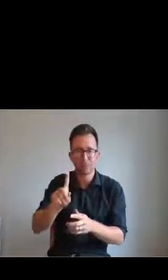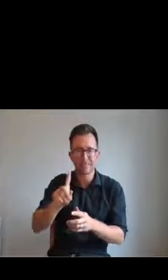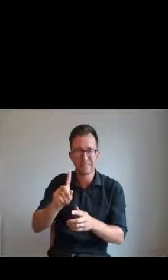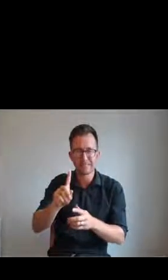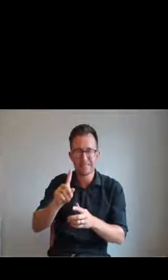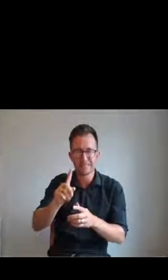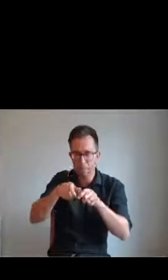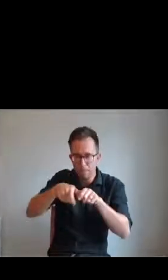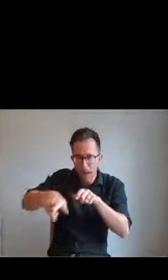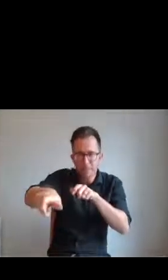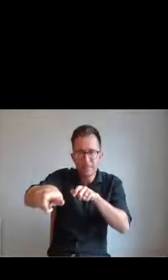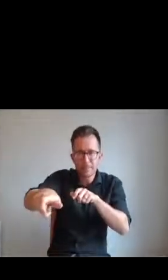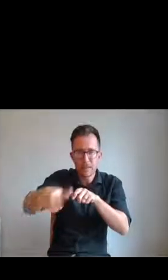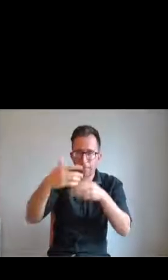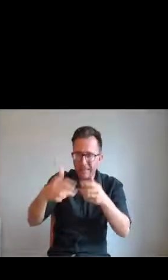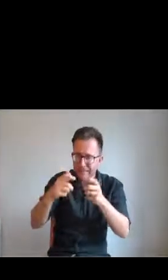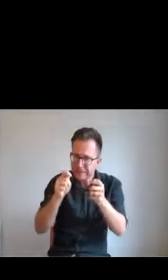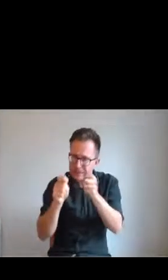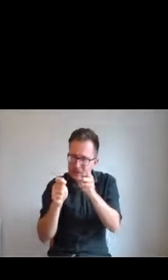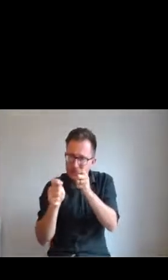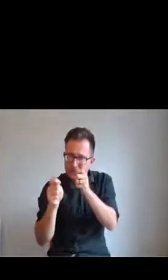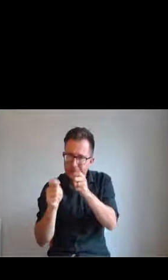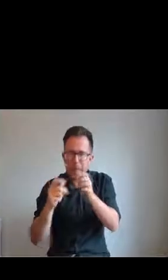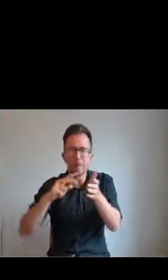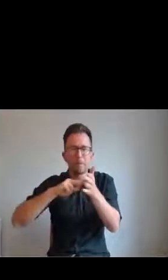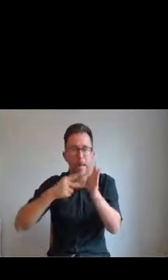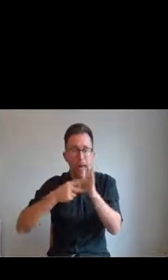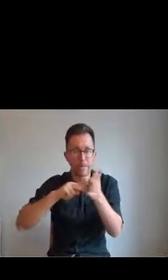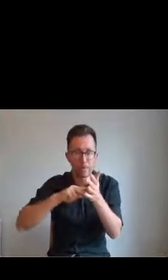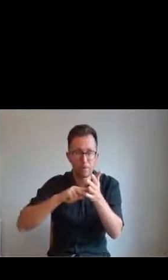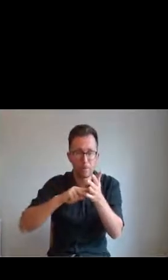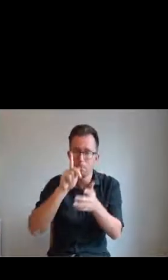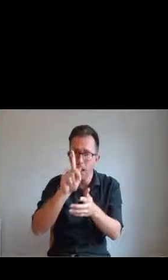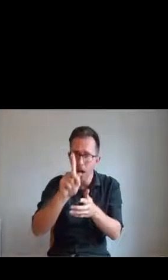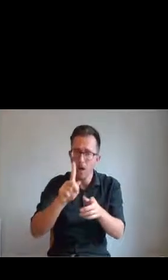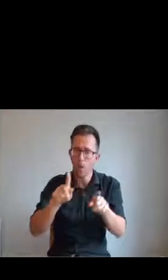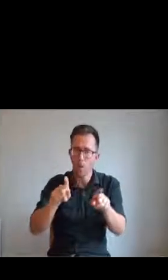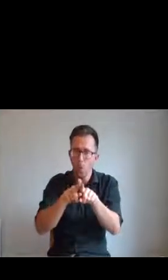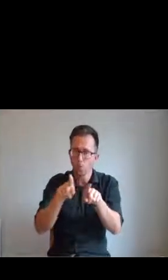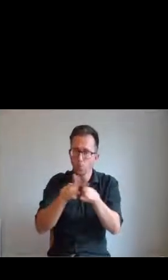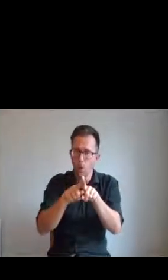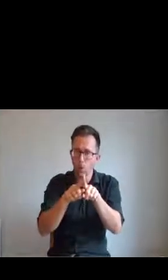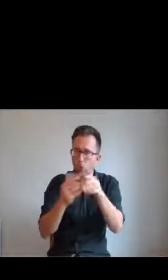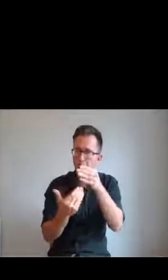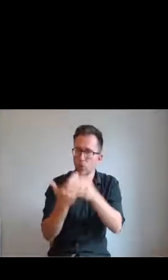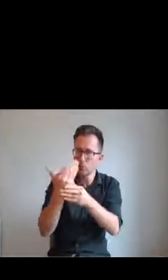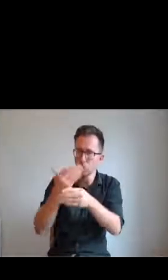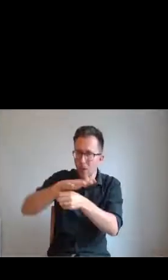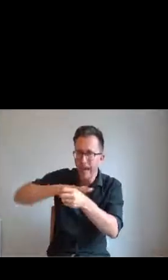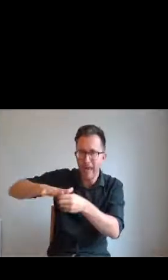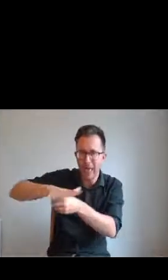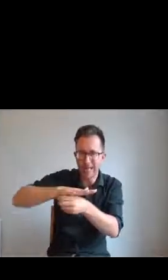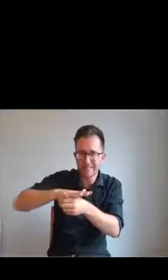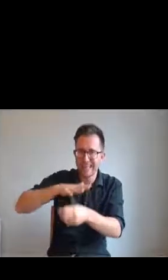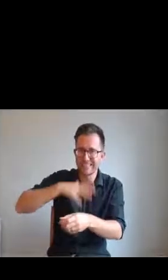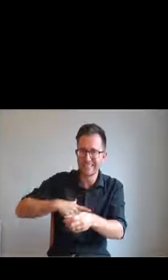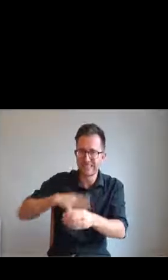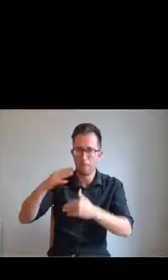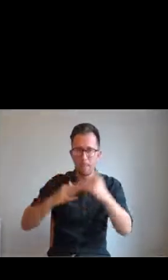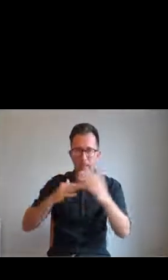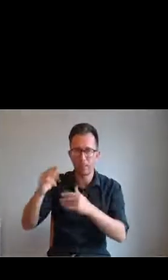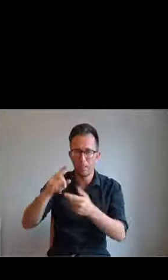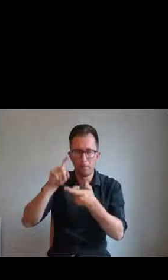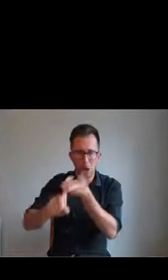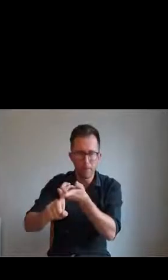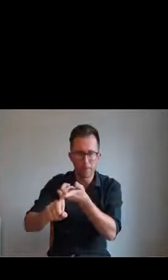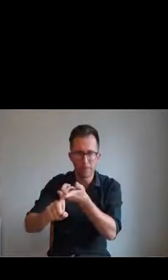this revised development boundary, there is now some additional land that will be required permanently, whereas other areas like construction sites will